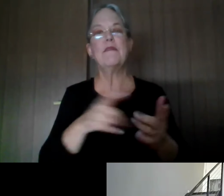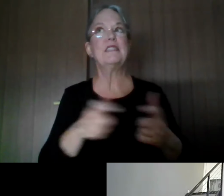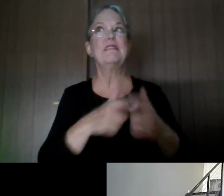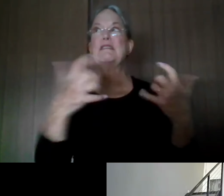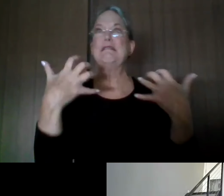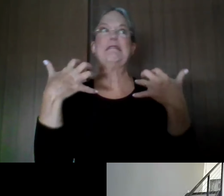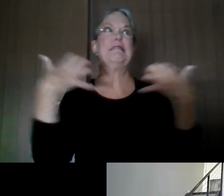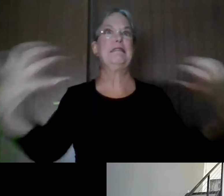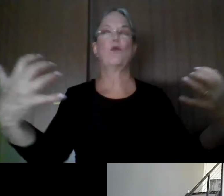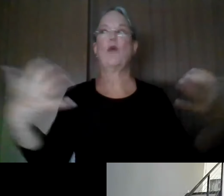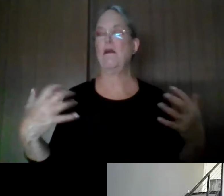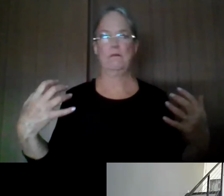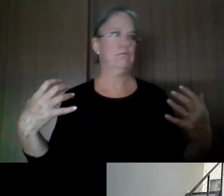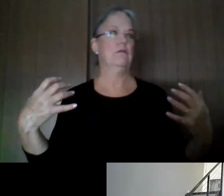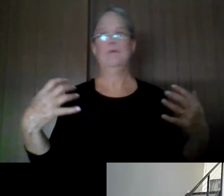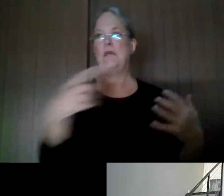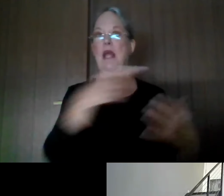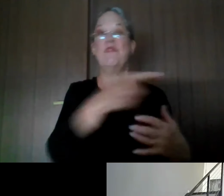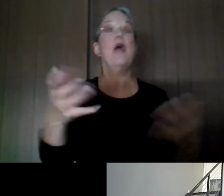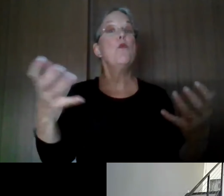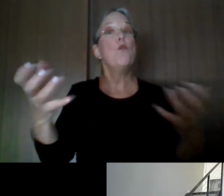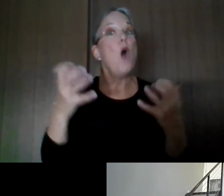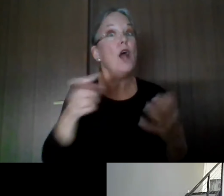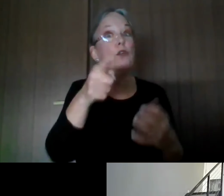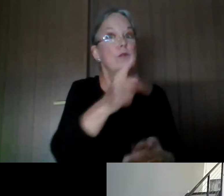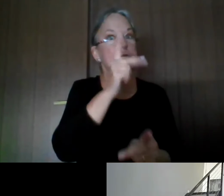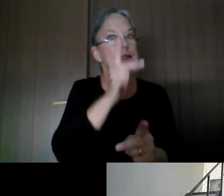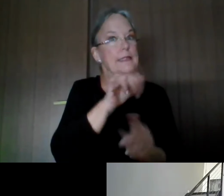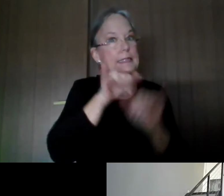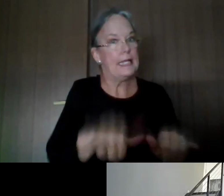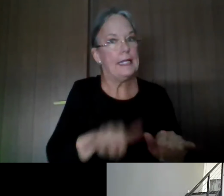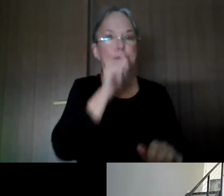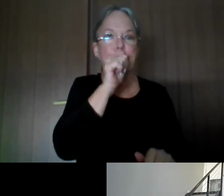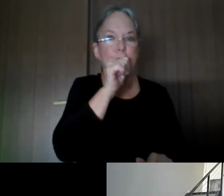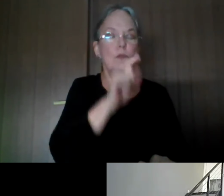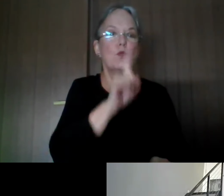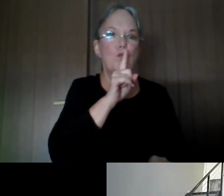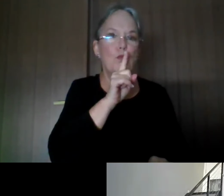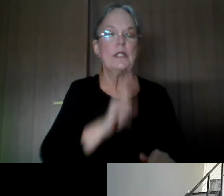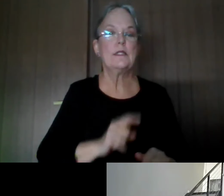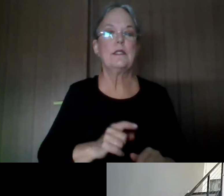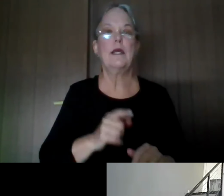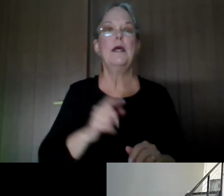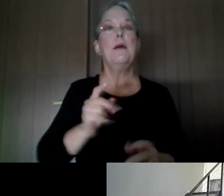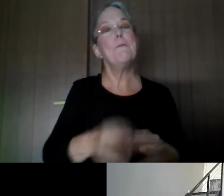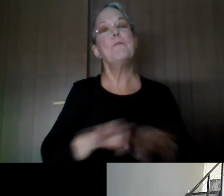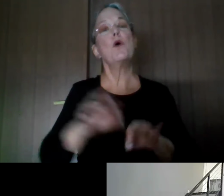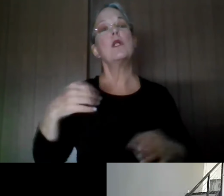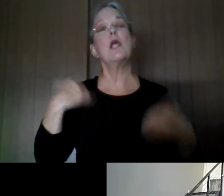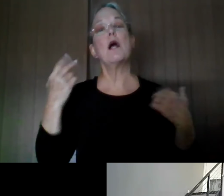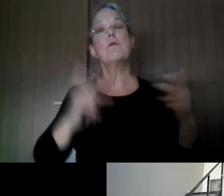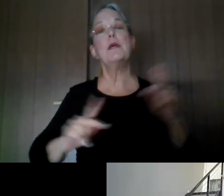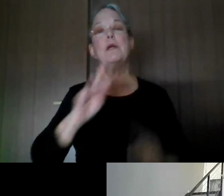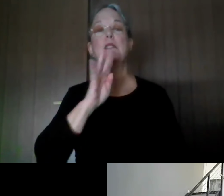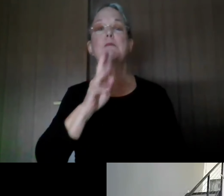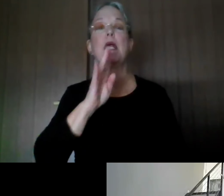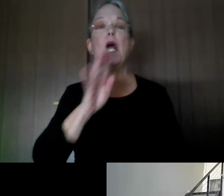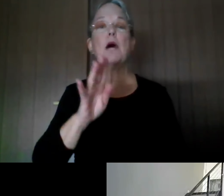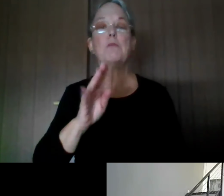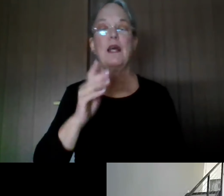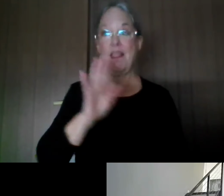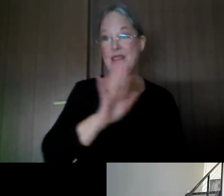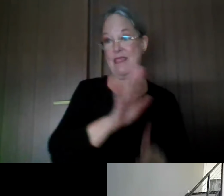that just wants to keep you quiet. And it's important for young people to speak up so that not only their stories